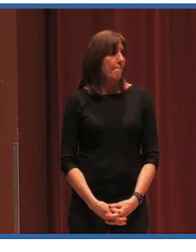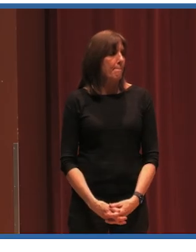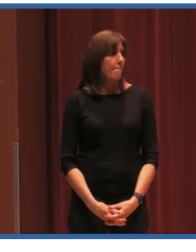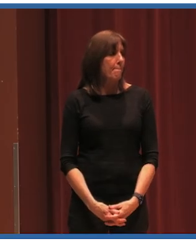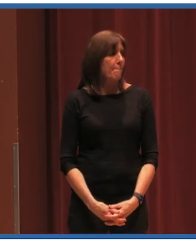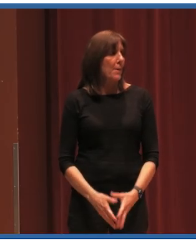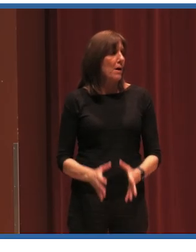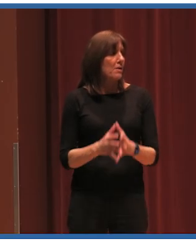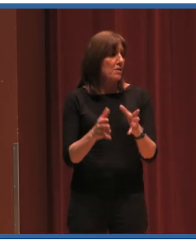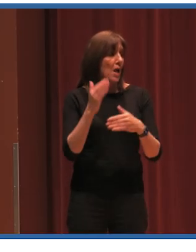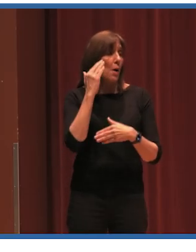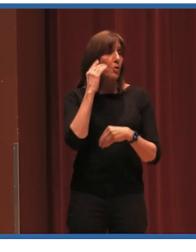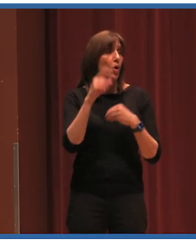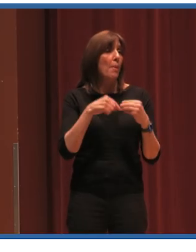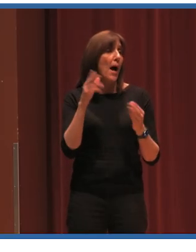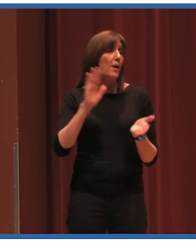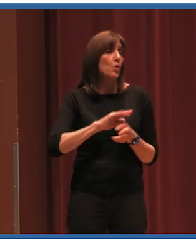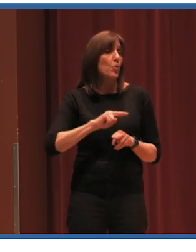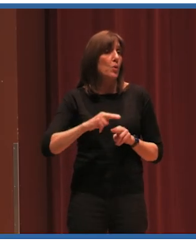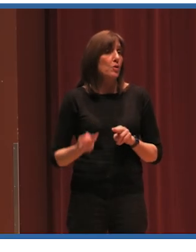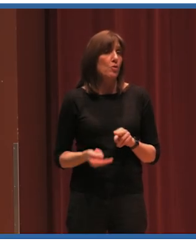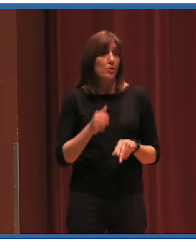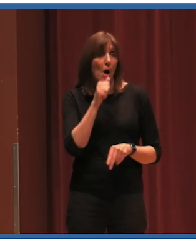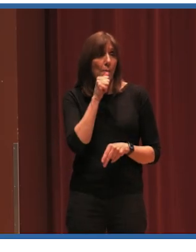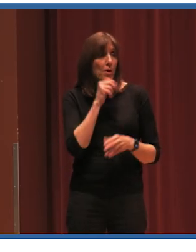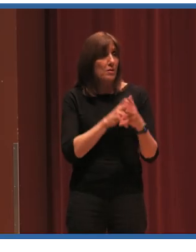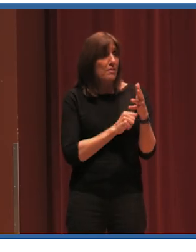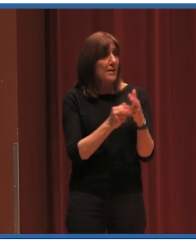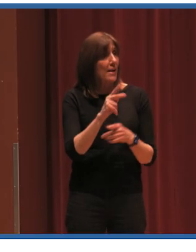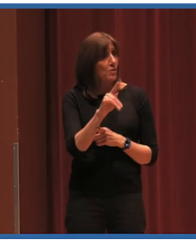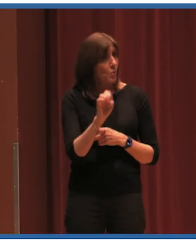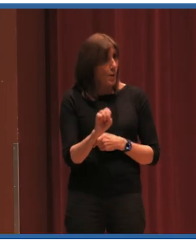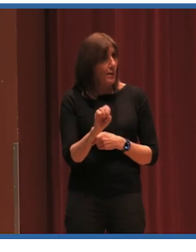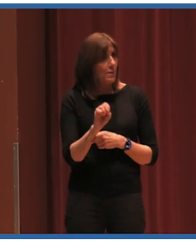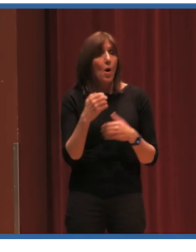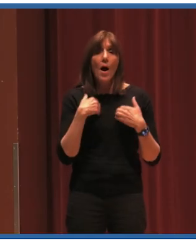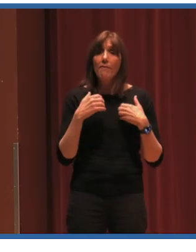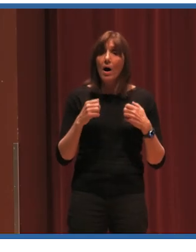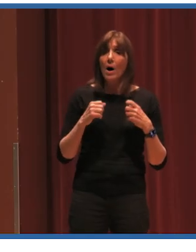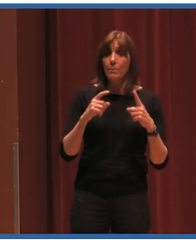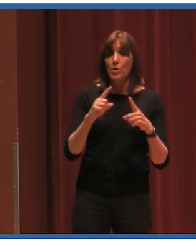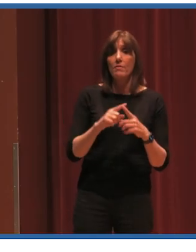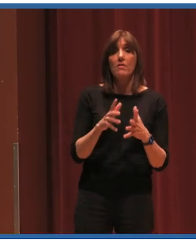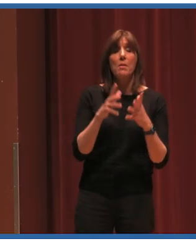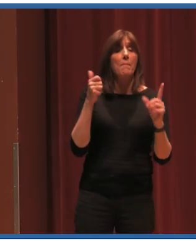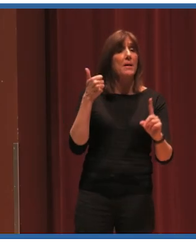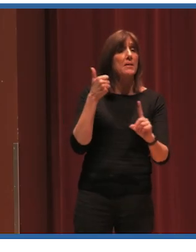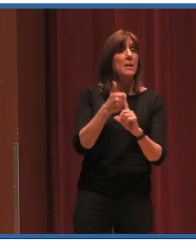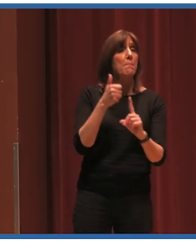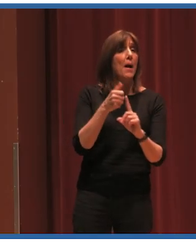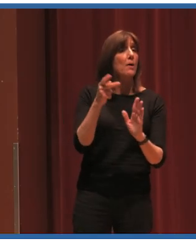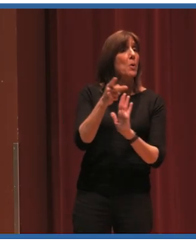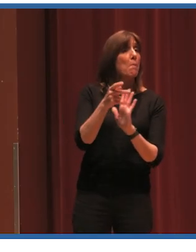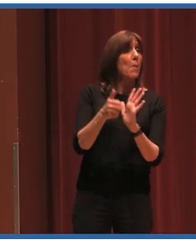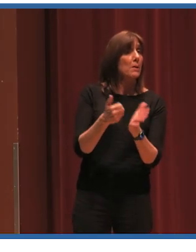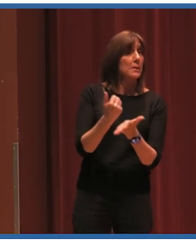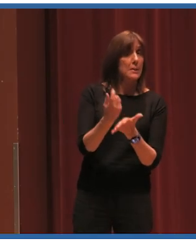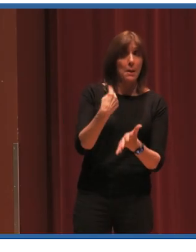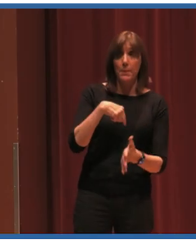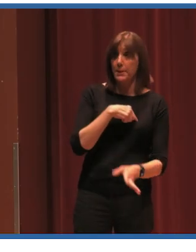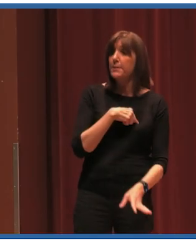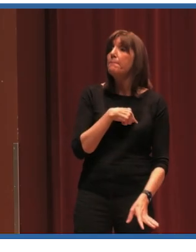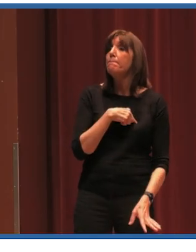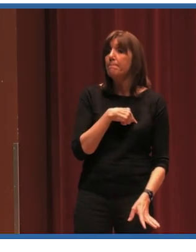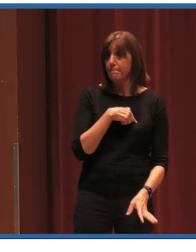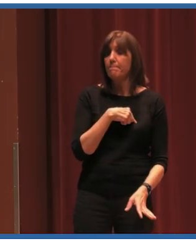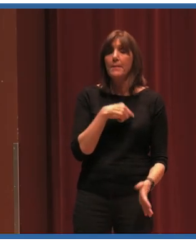There is a lot we know about how to reduce our personal cancer risk, and there's opportunity for the biggest impact when policies help us do that.